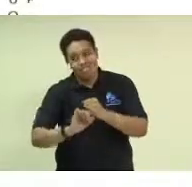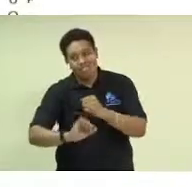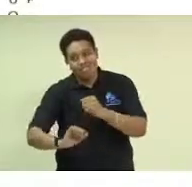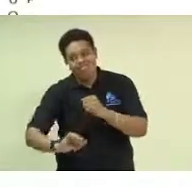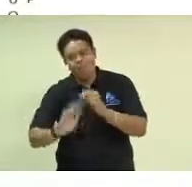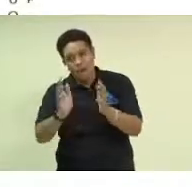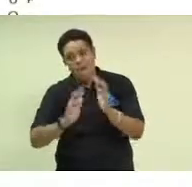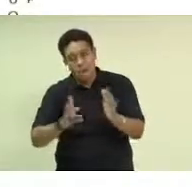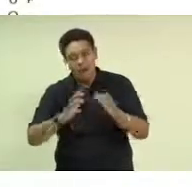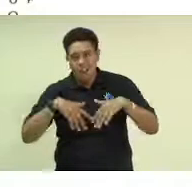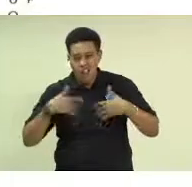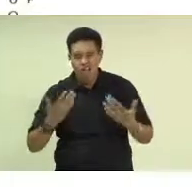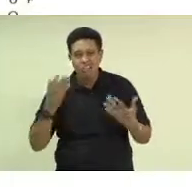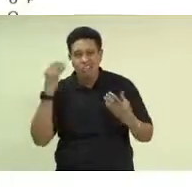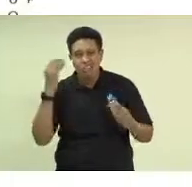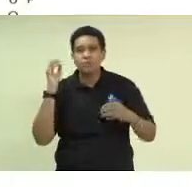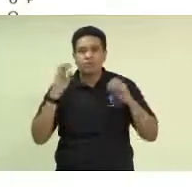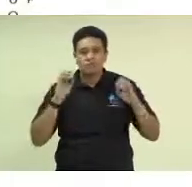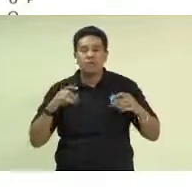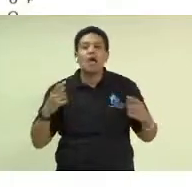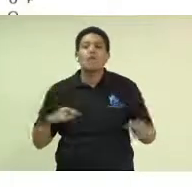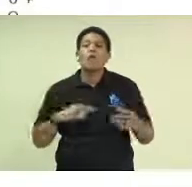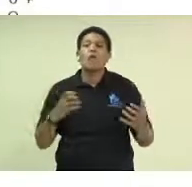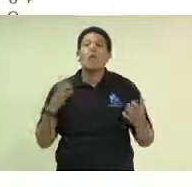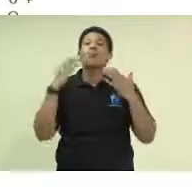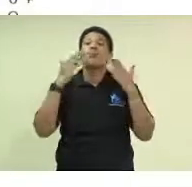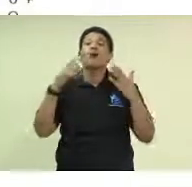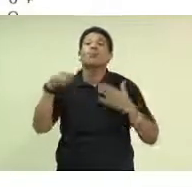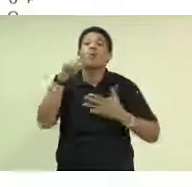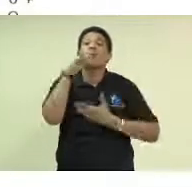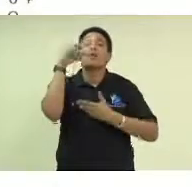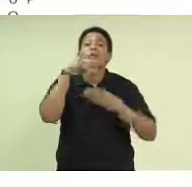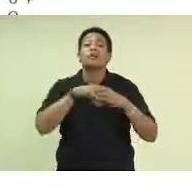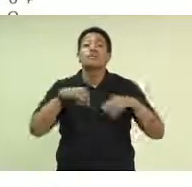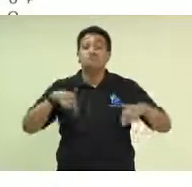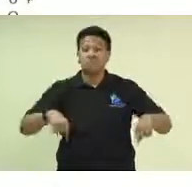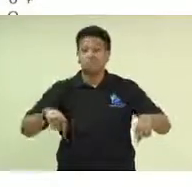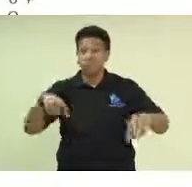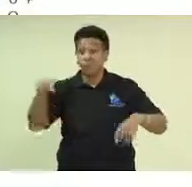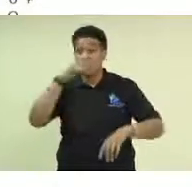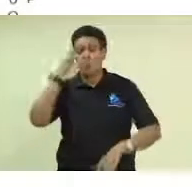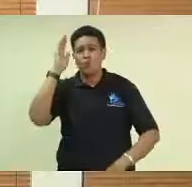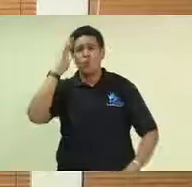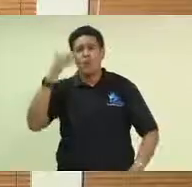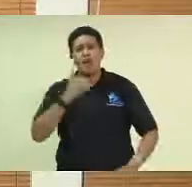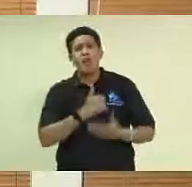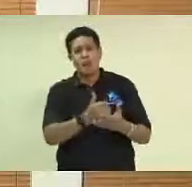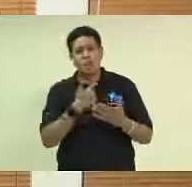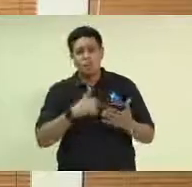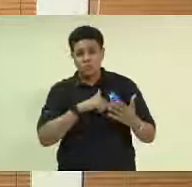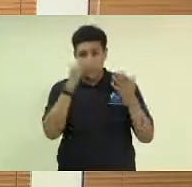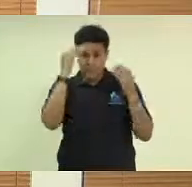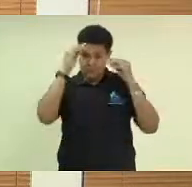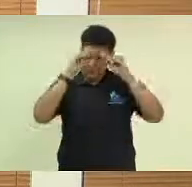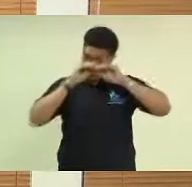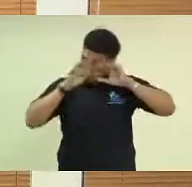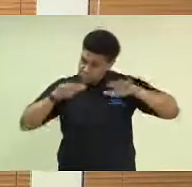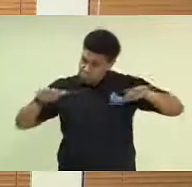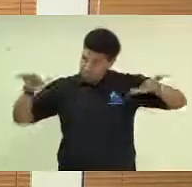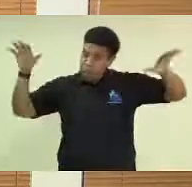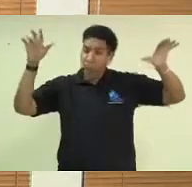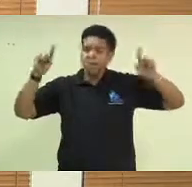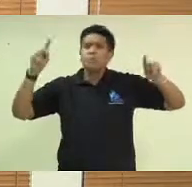about. And I want to just thank those who participated, those who will help us to get the word out to the